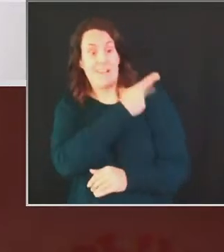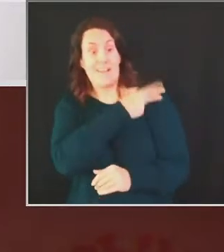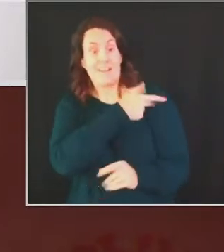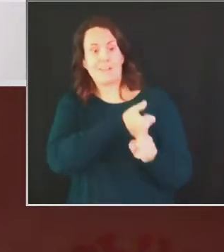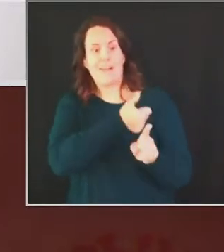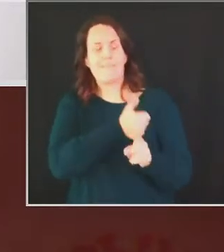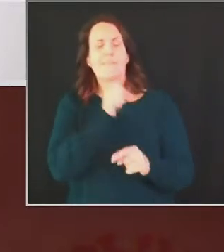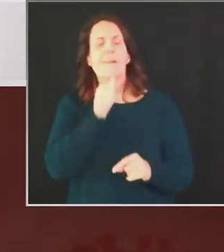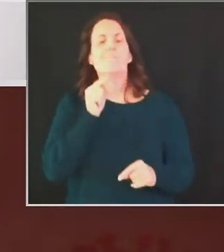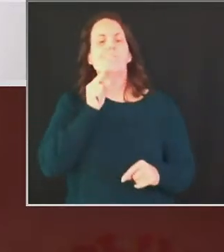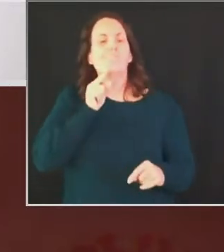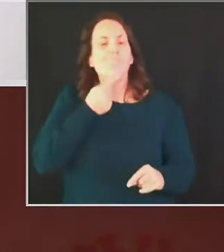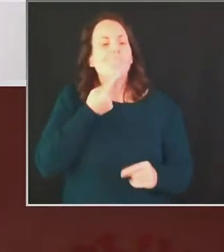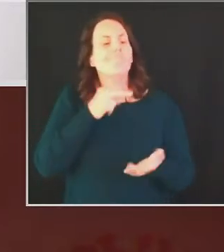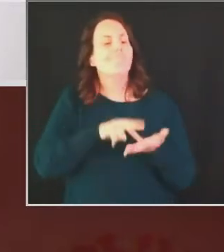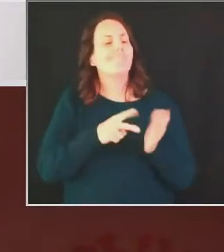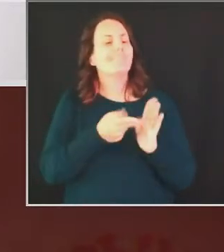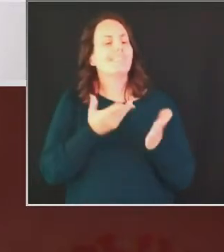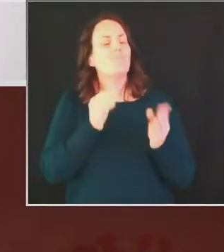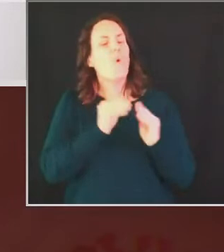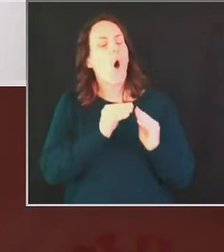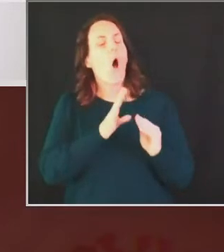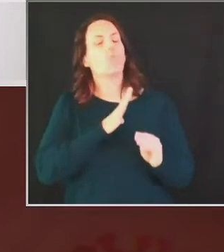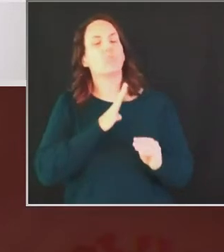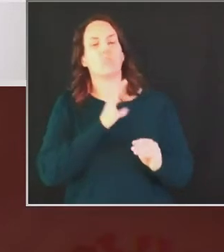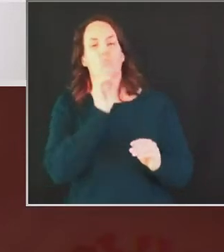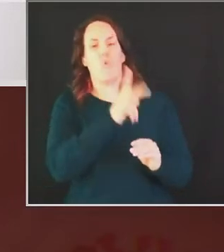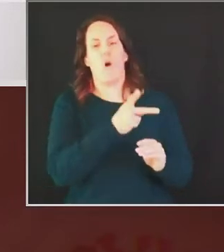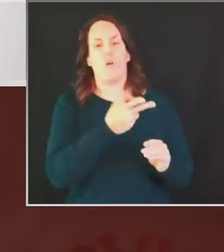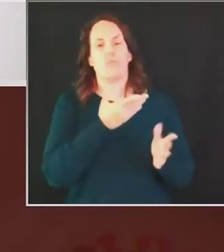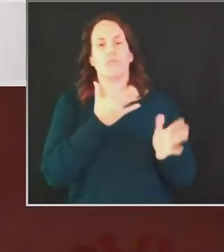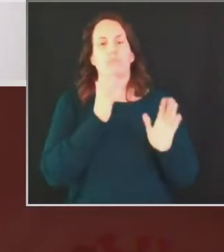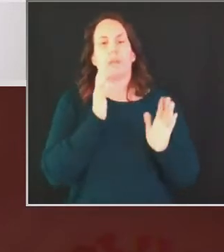hospitals just move them back home or